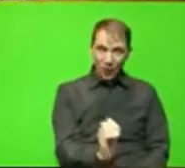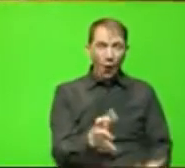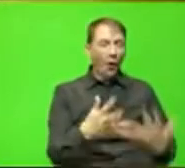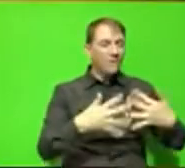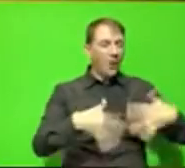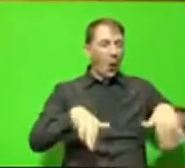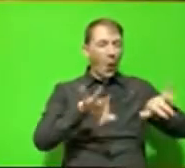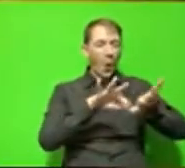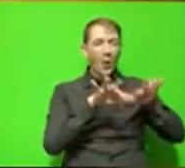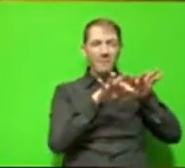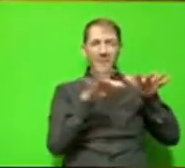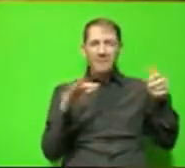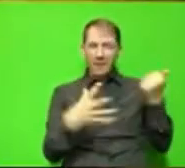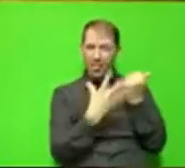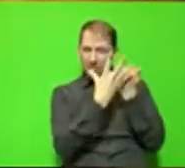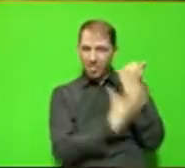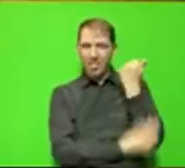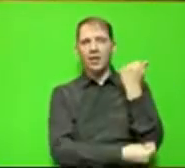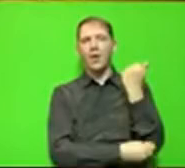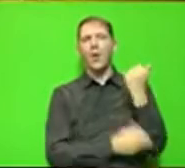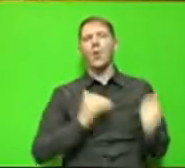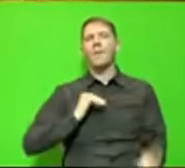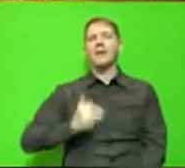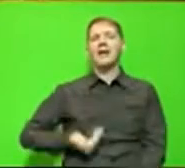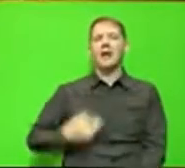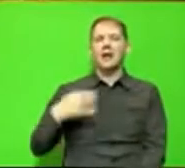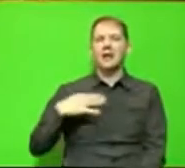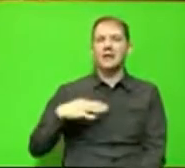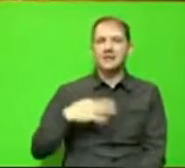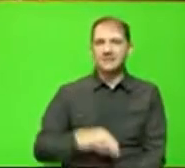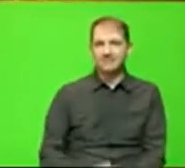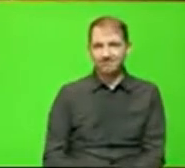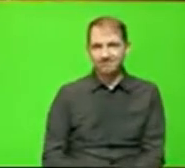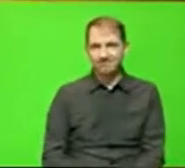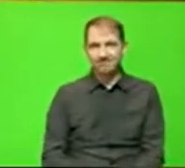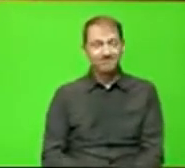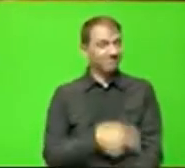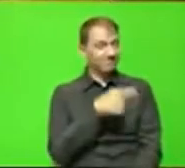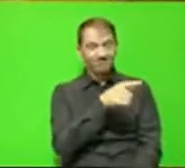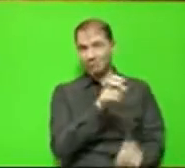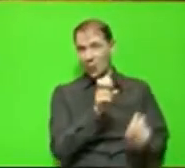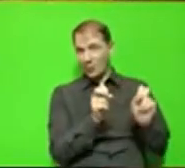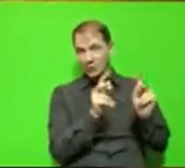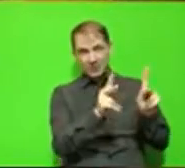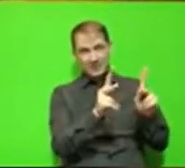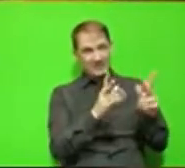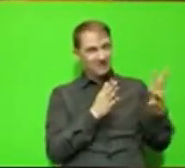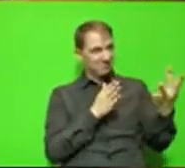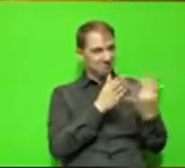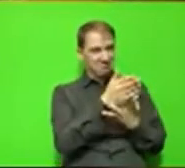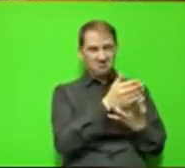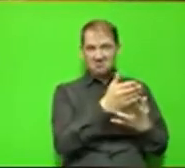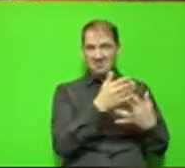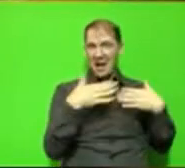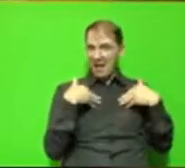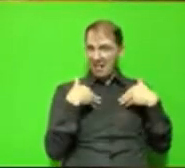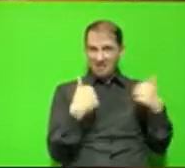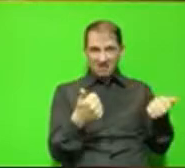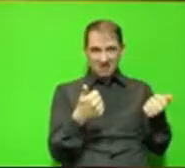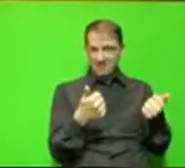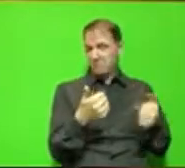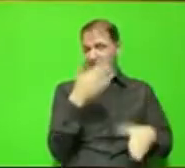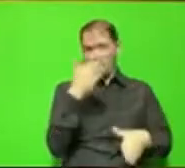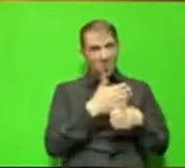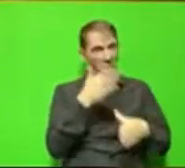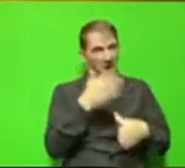lack access to basic education, healthcare, and economic opportunities. Their unpaid labor, often